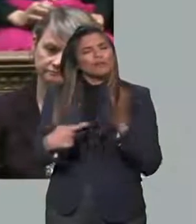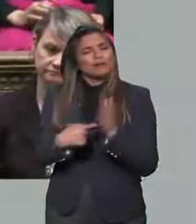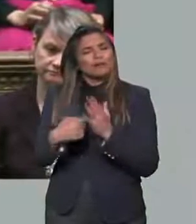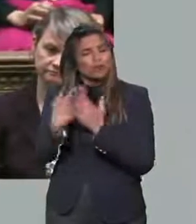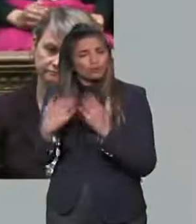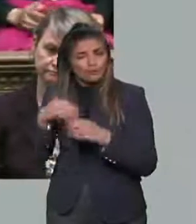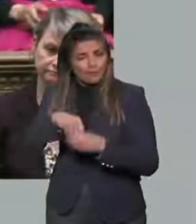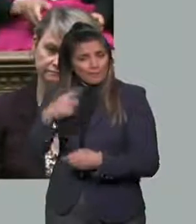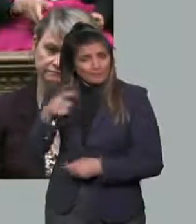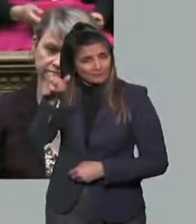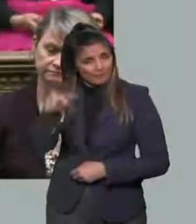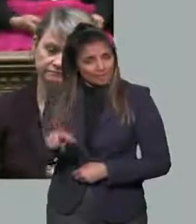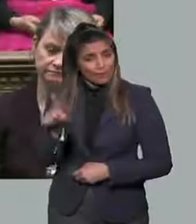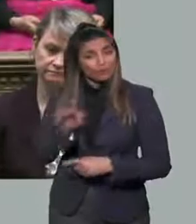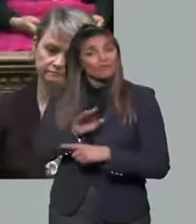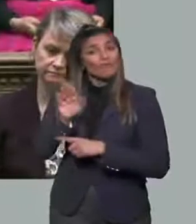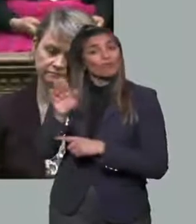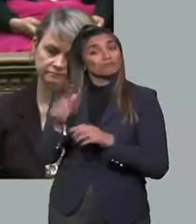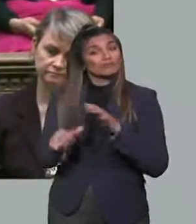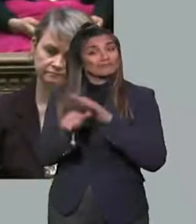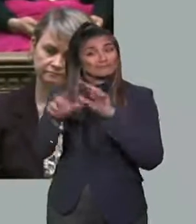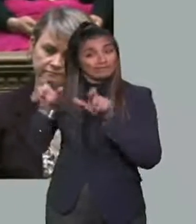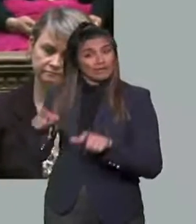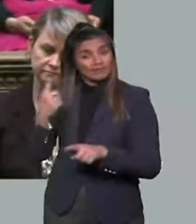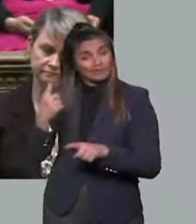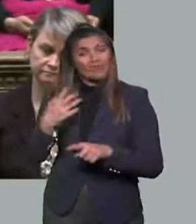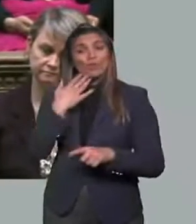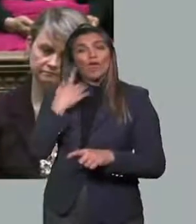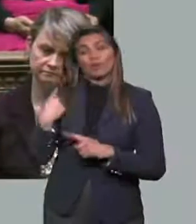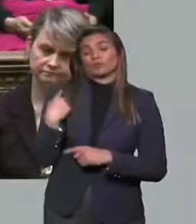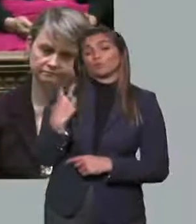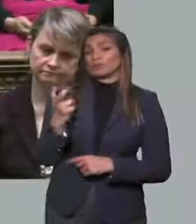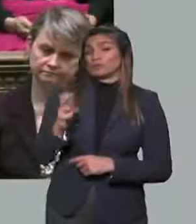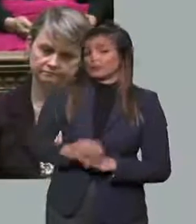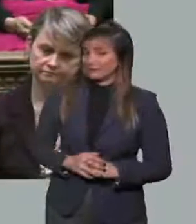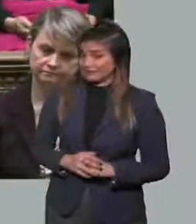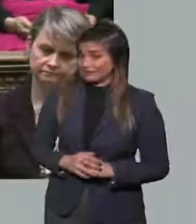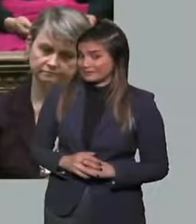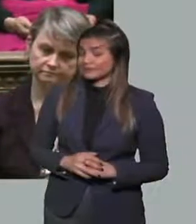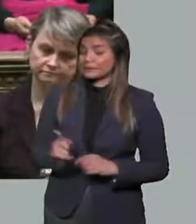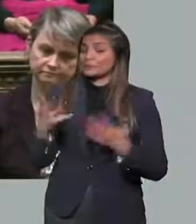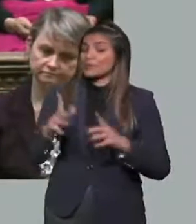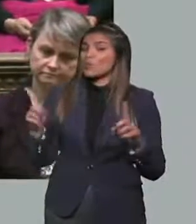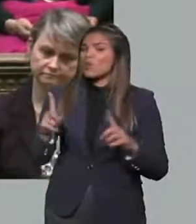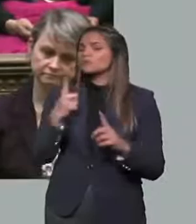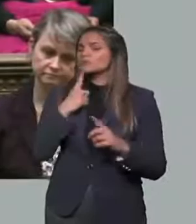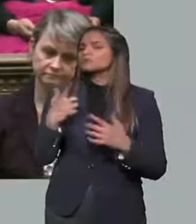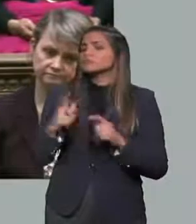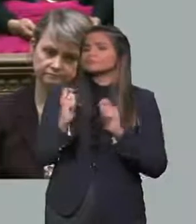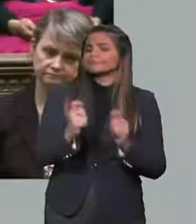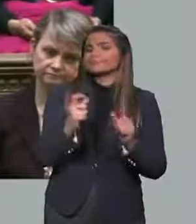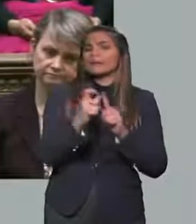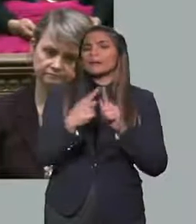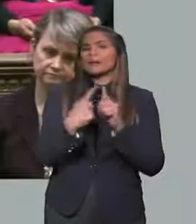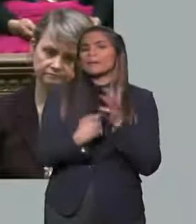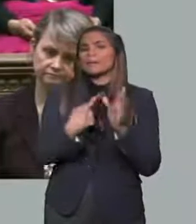17th of March 2020, when British intelligence reportedly warned against the granting of peerage to the Prime Minister's close friend and now